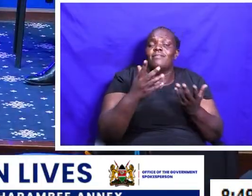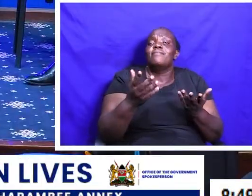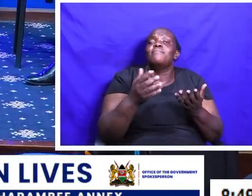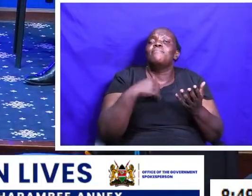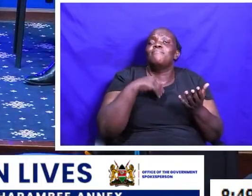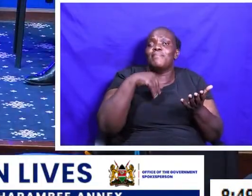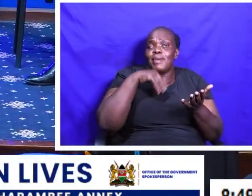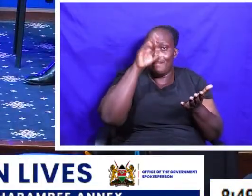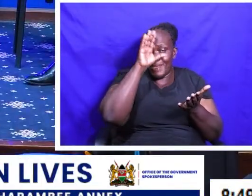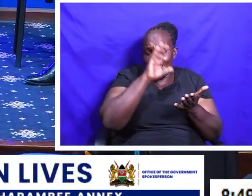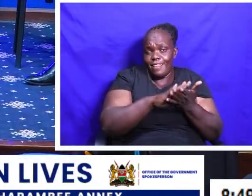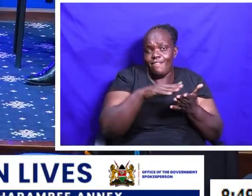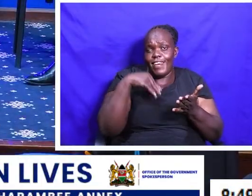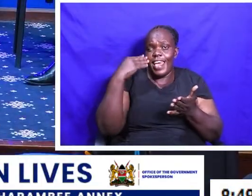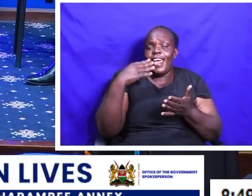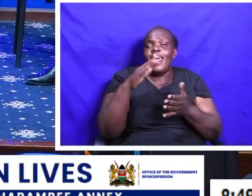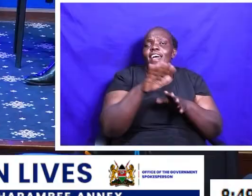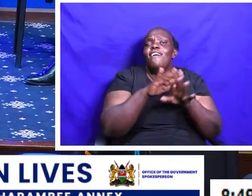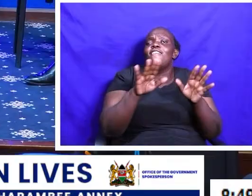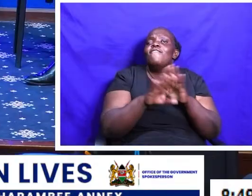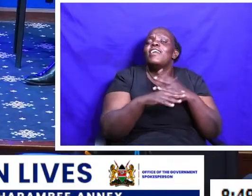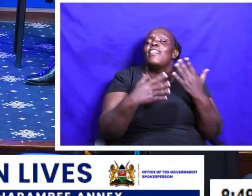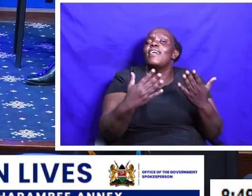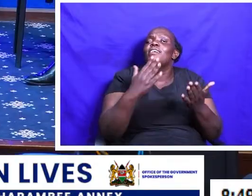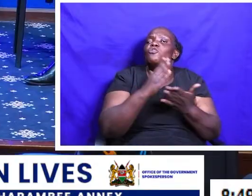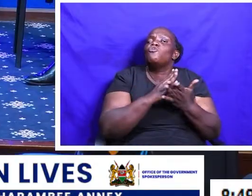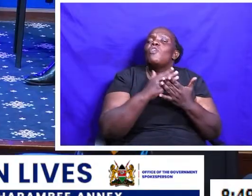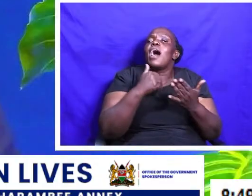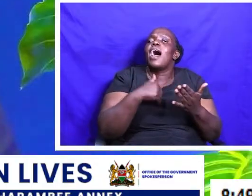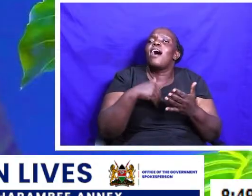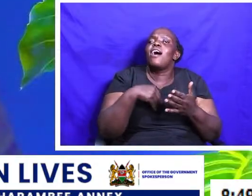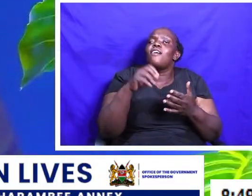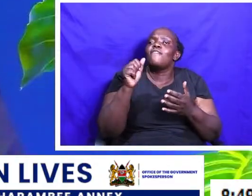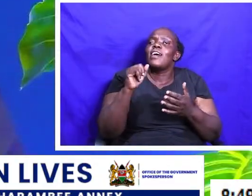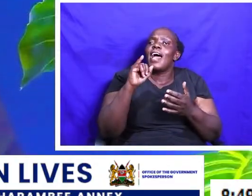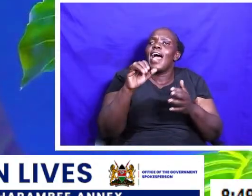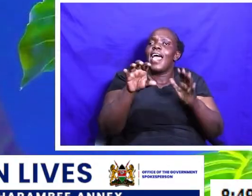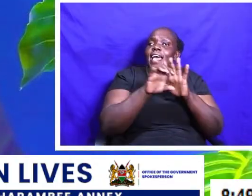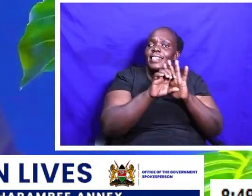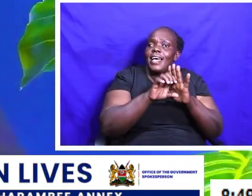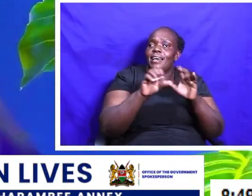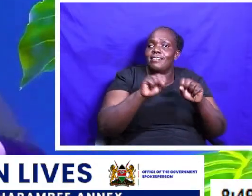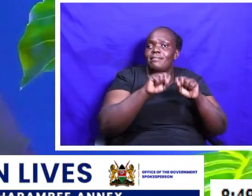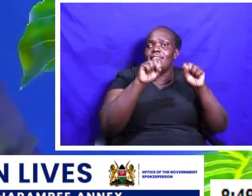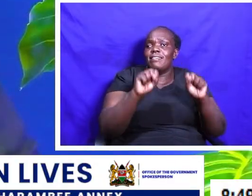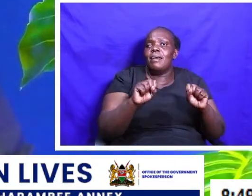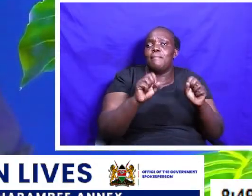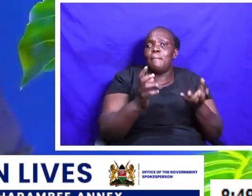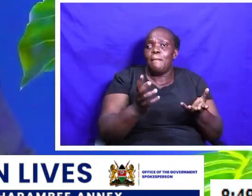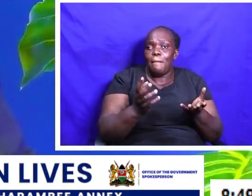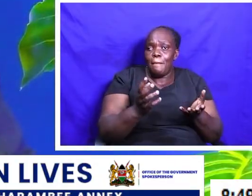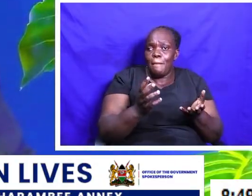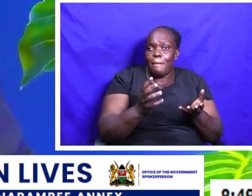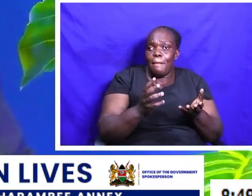Yes, I believe in everything there is AI. For example, systems.